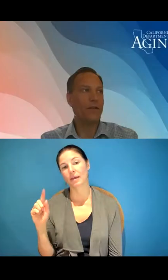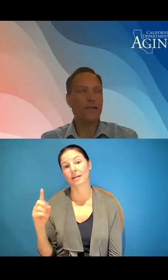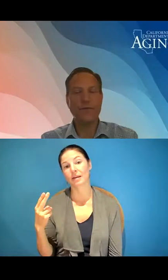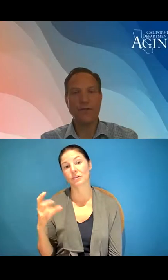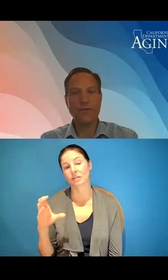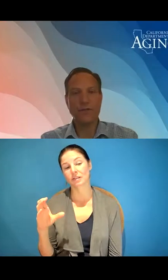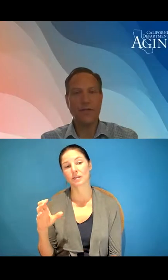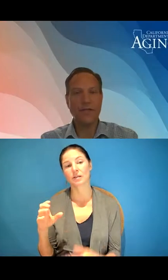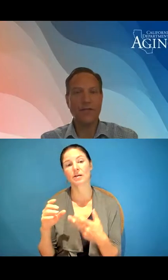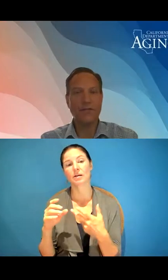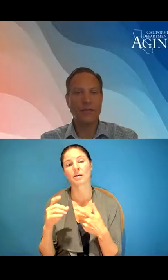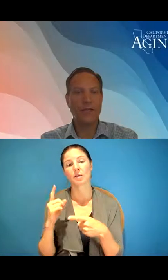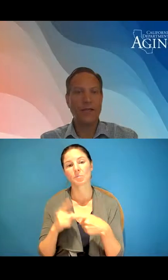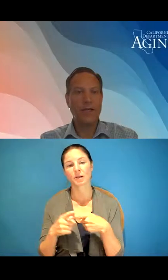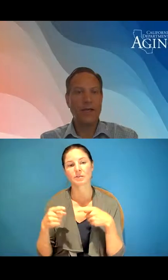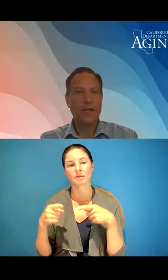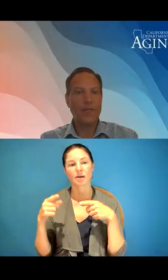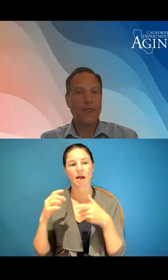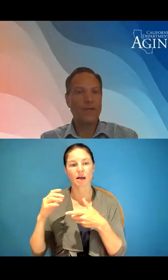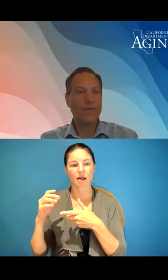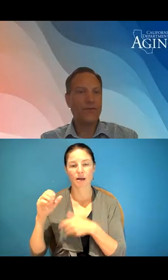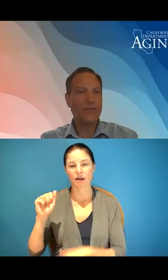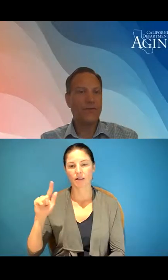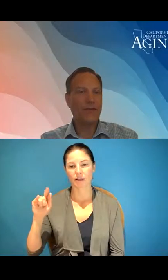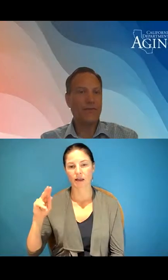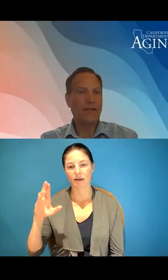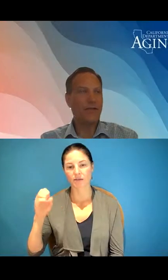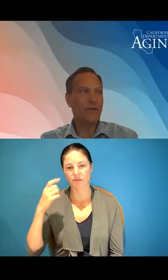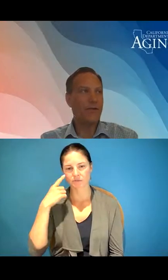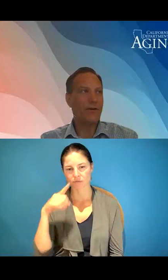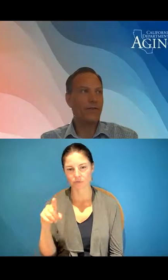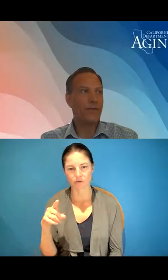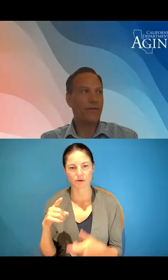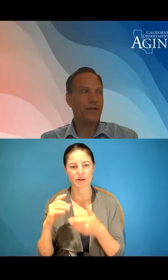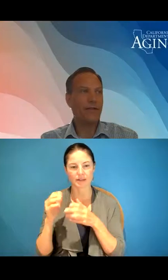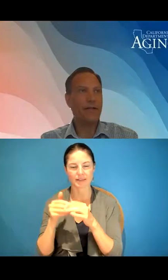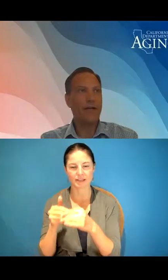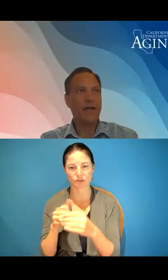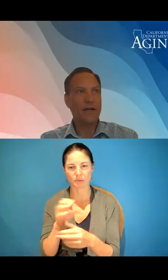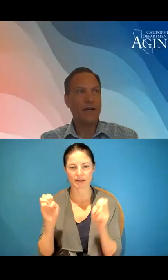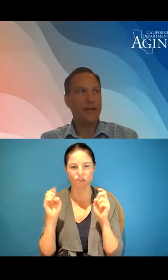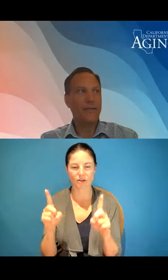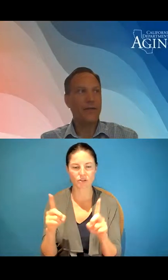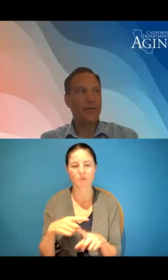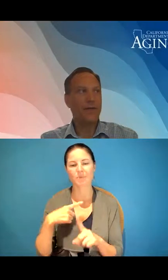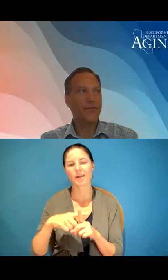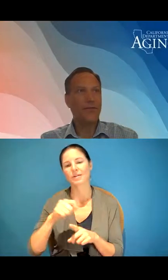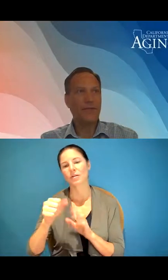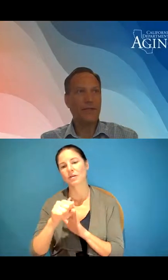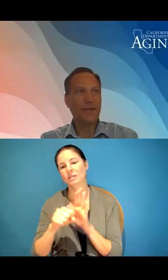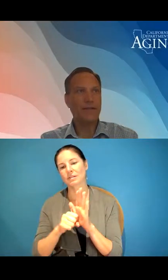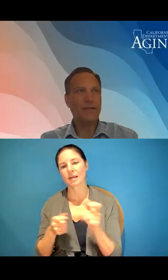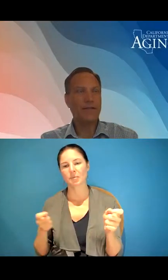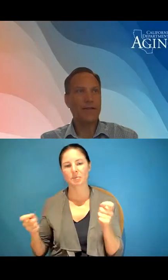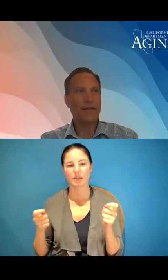the Alliance for Leadership and Education, as well as other state managed care partners throughout the state on public health